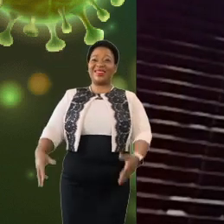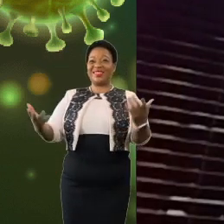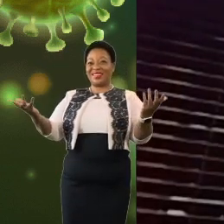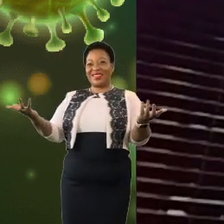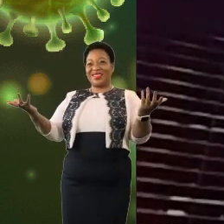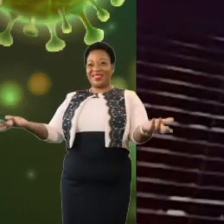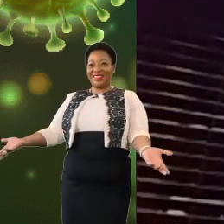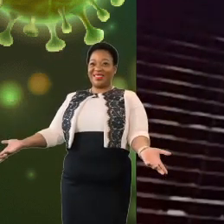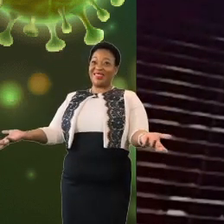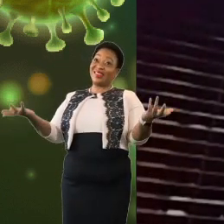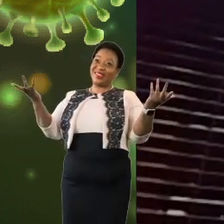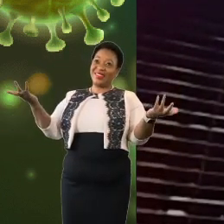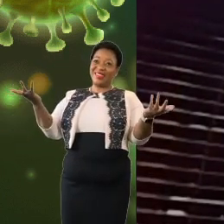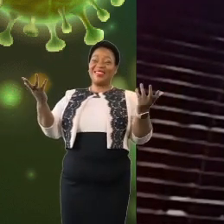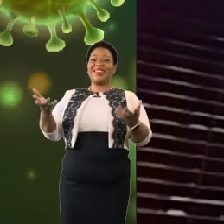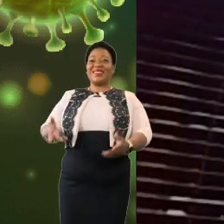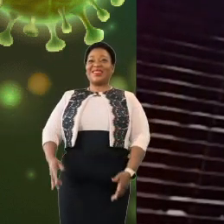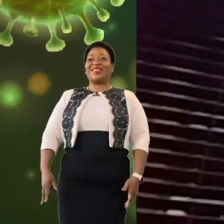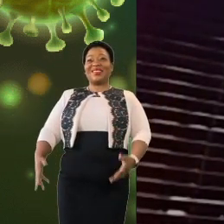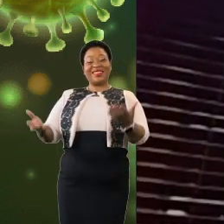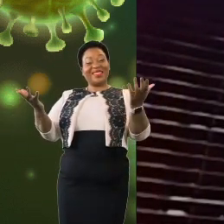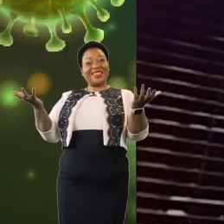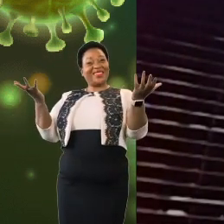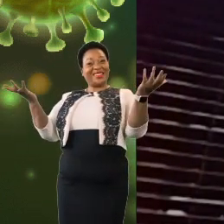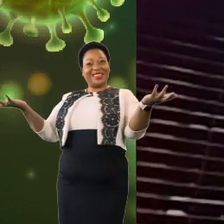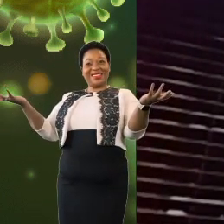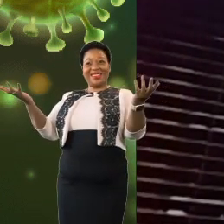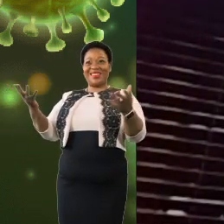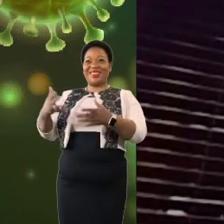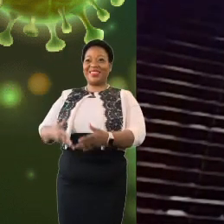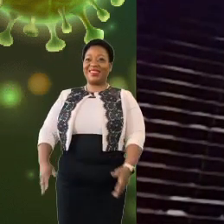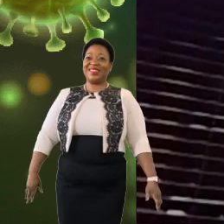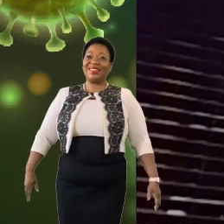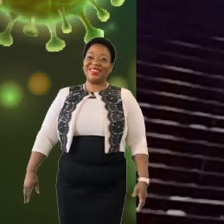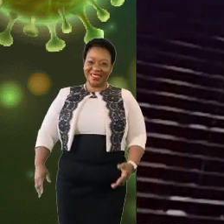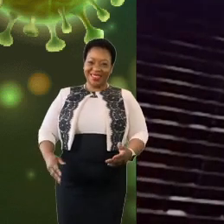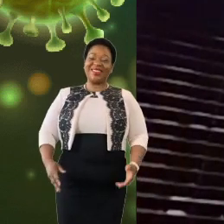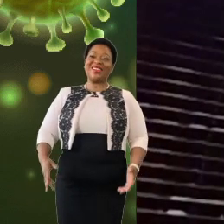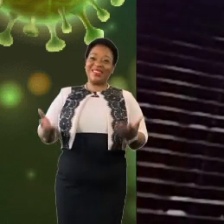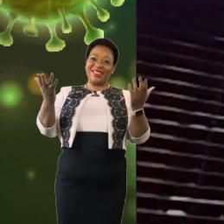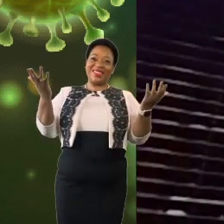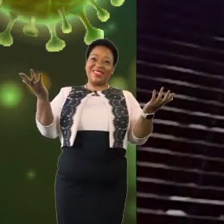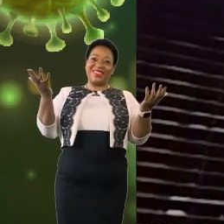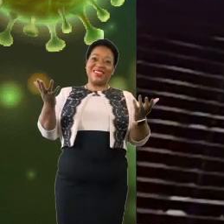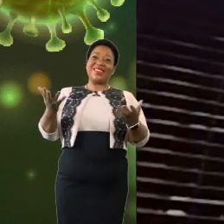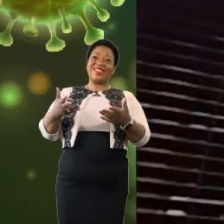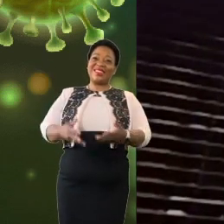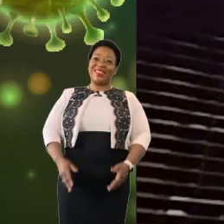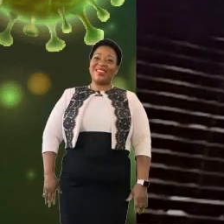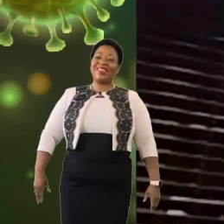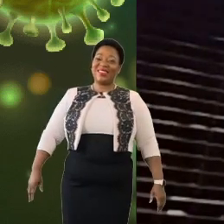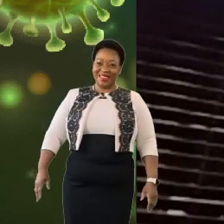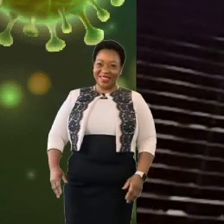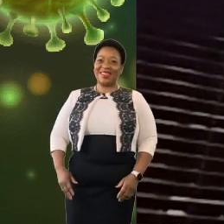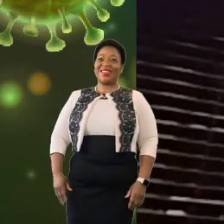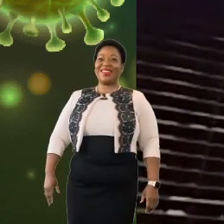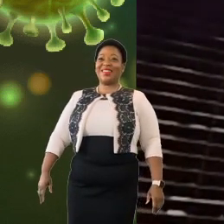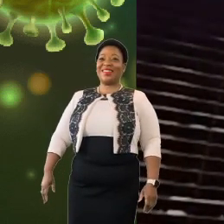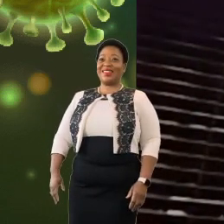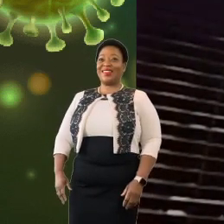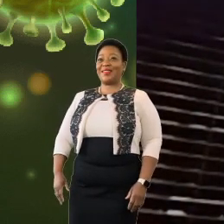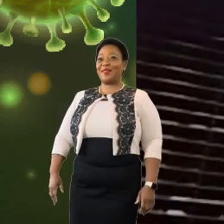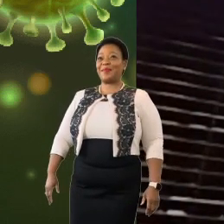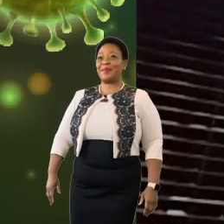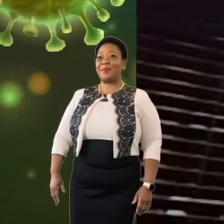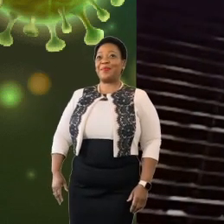I think your microphone is still muted, MEC. No, I'm fine. I'm fine. I'm fine, You're Mr. fine. Briggs. Thank you very much